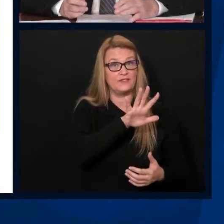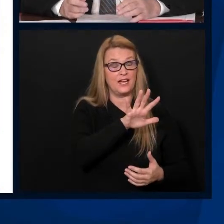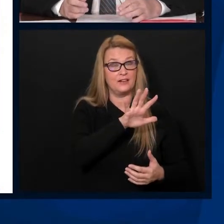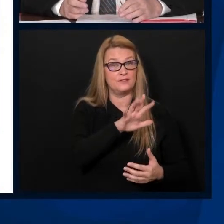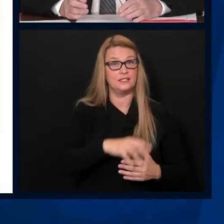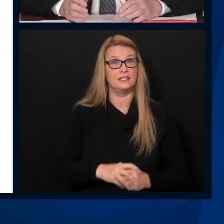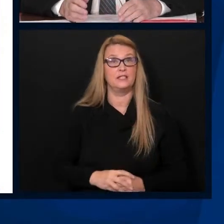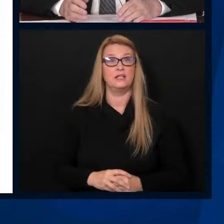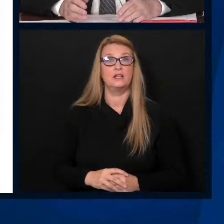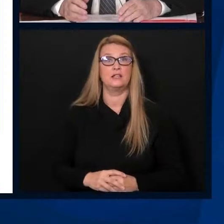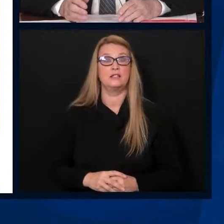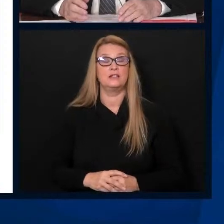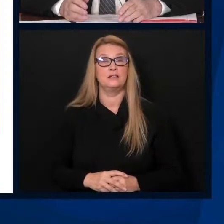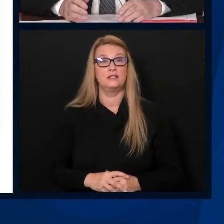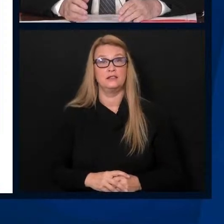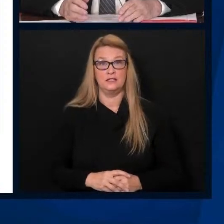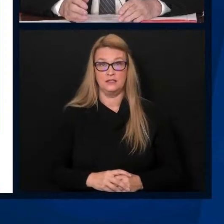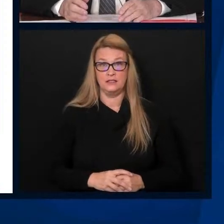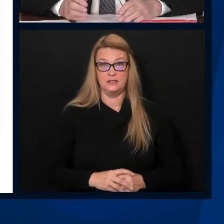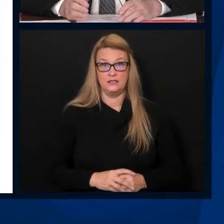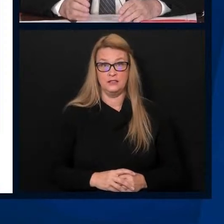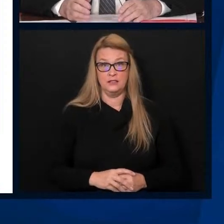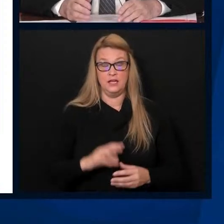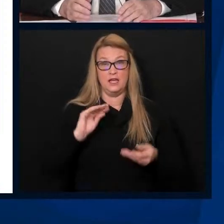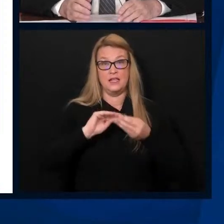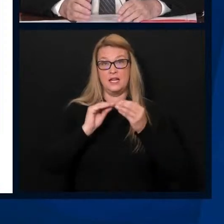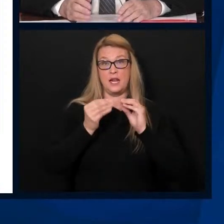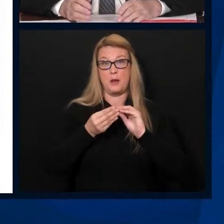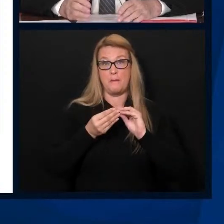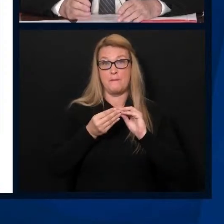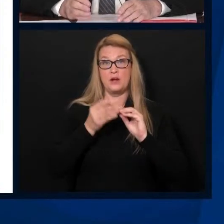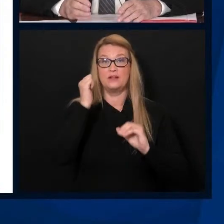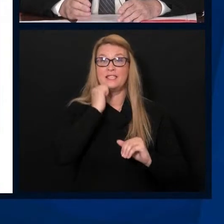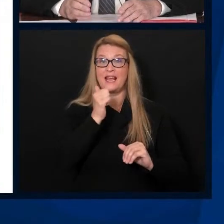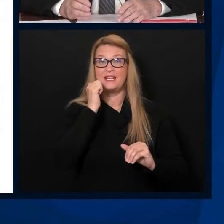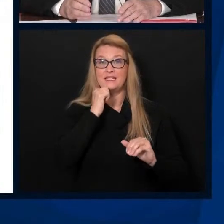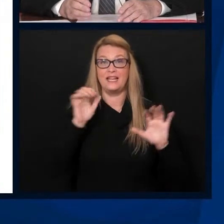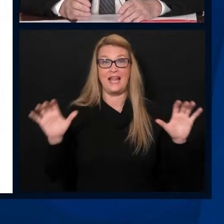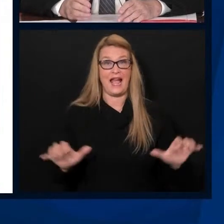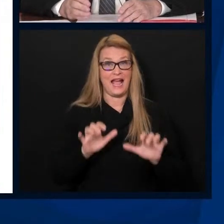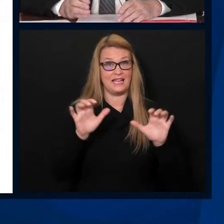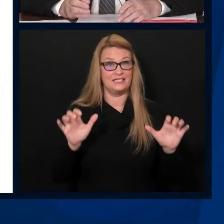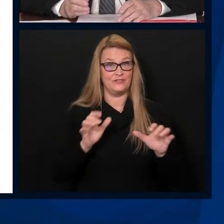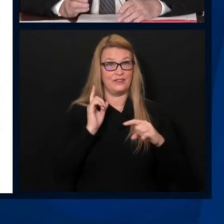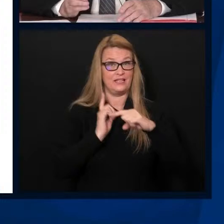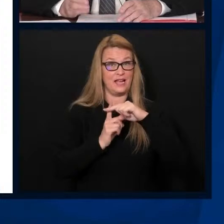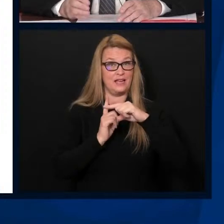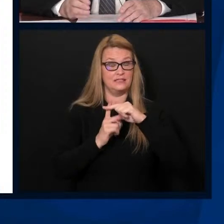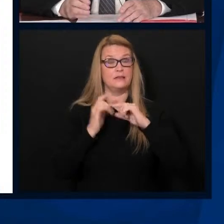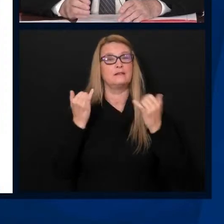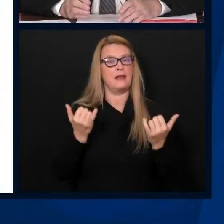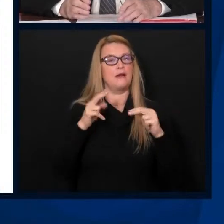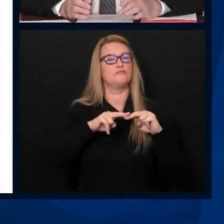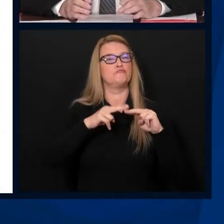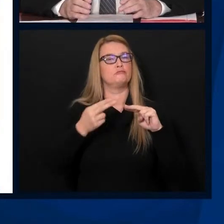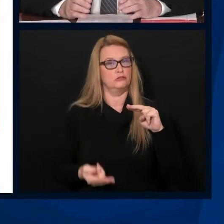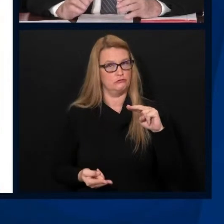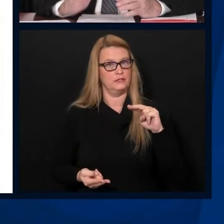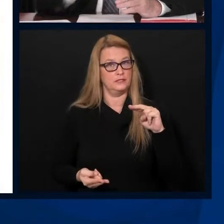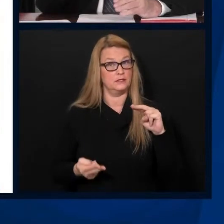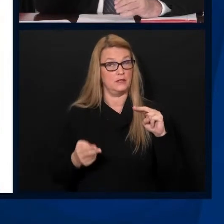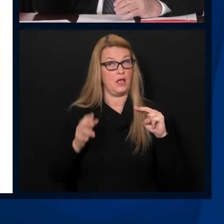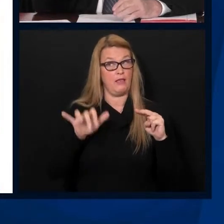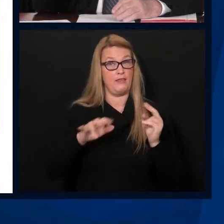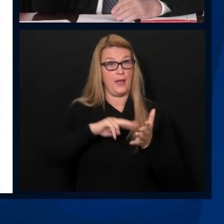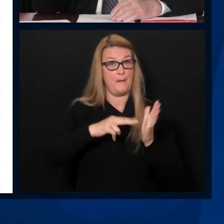24,365. And the number of daily active cases in West Virginia has decreased. So that